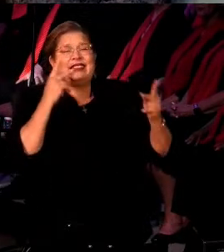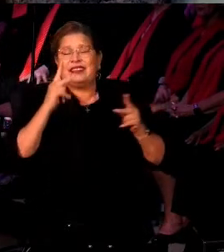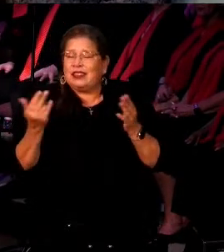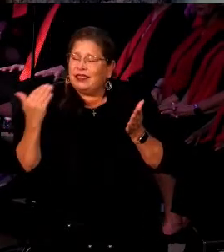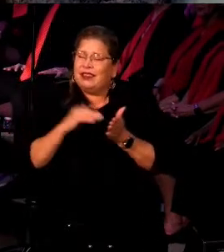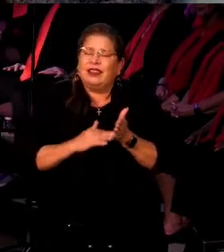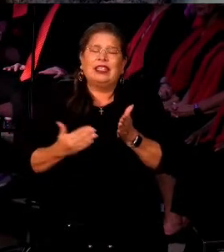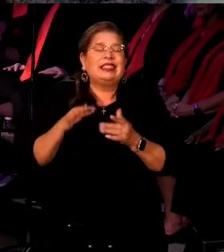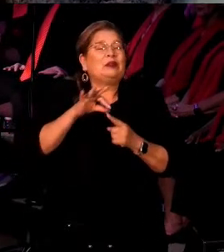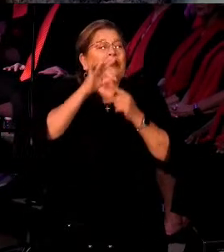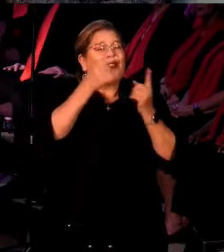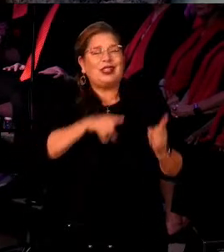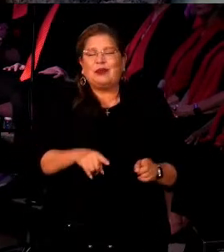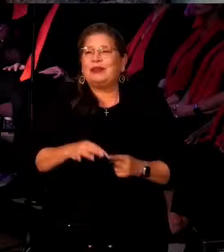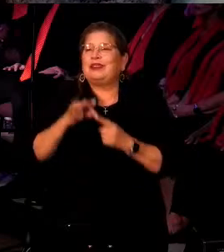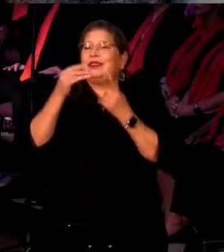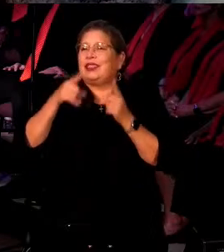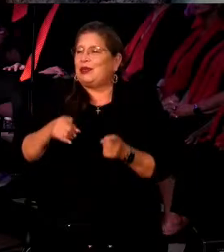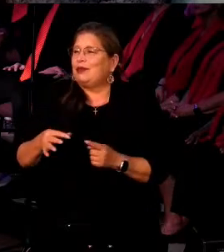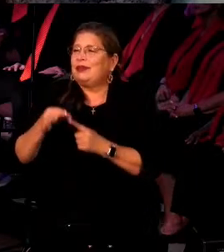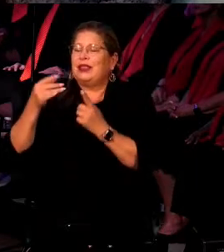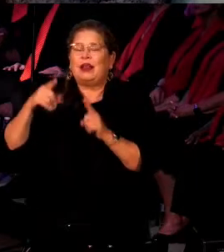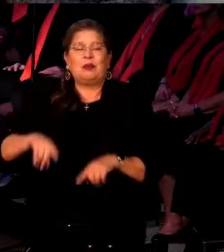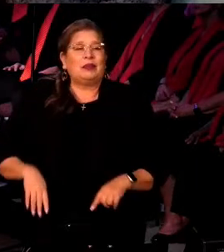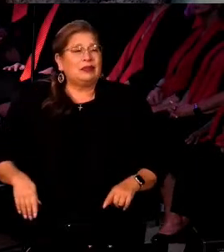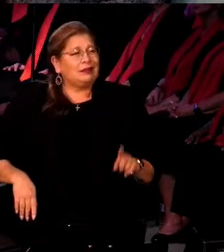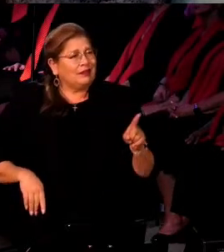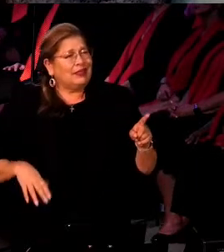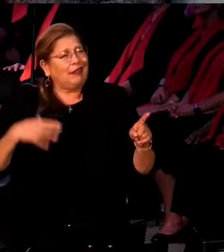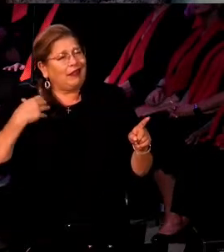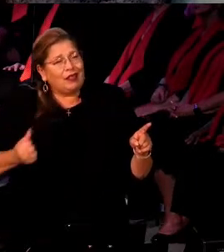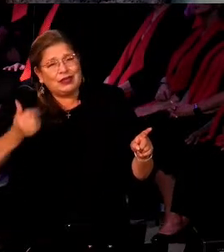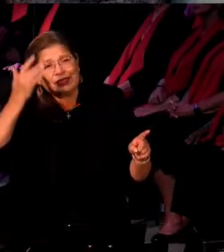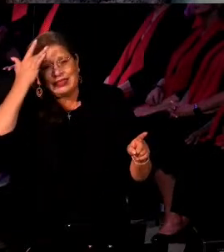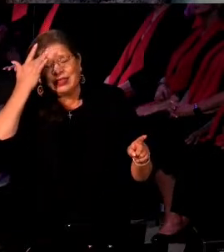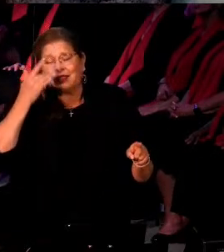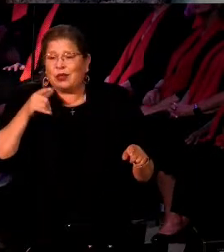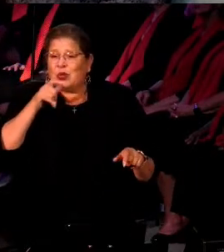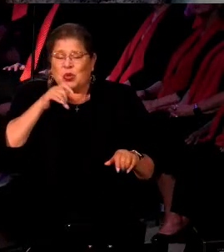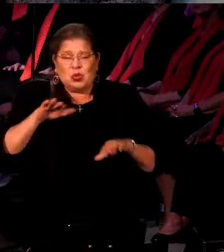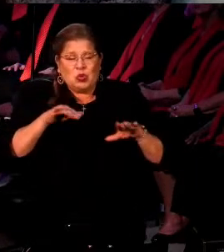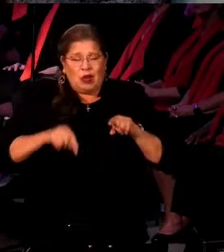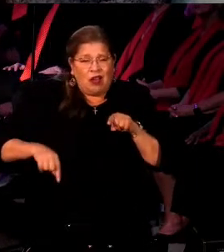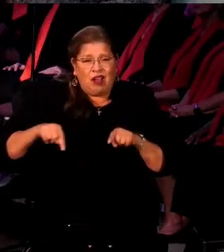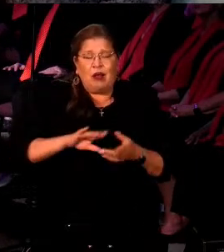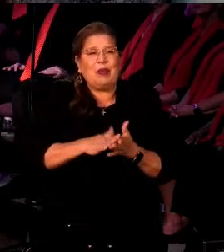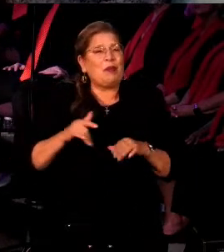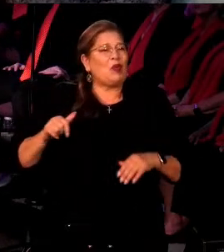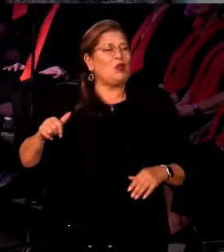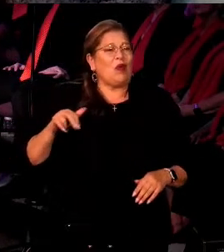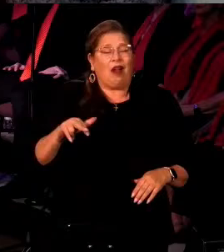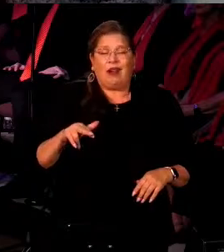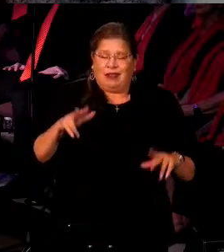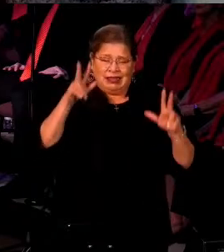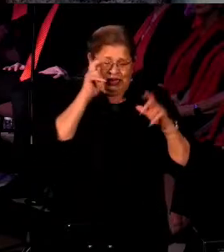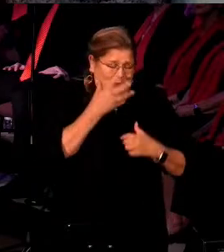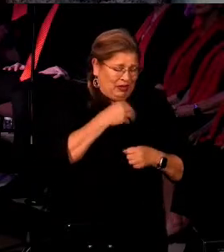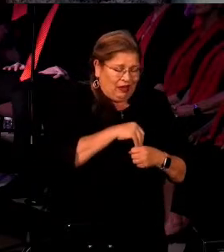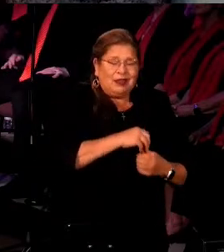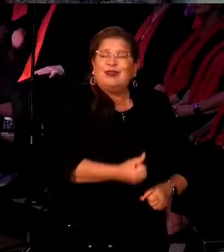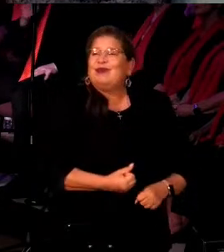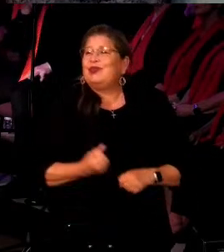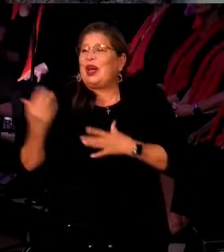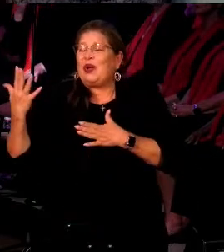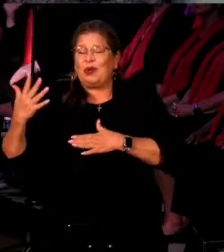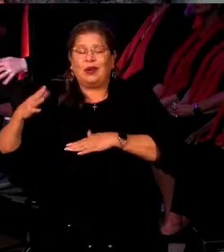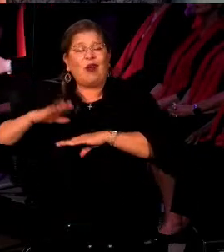after miracle. Healing the sick. Making the lame to walk. Casting out demons. Walking on